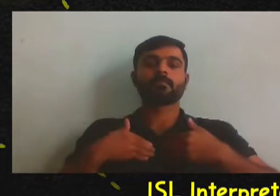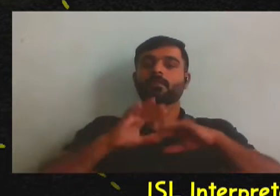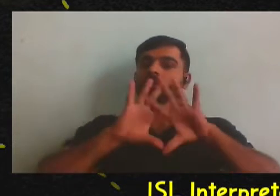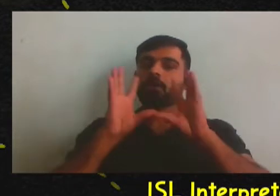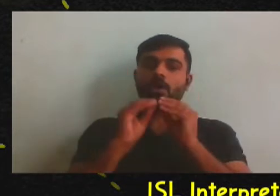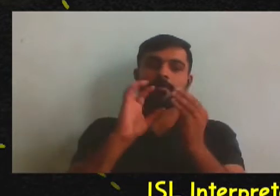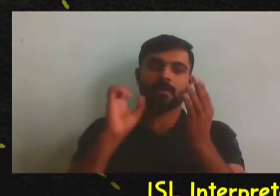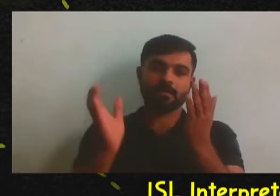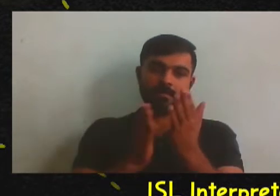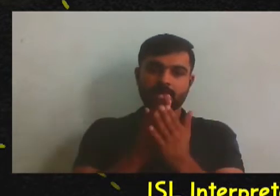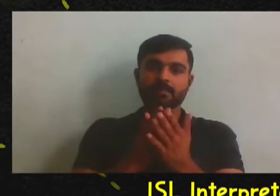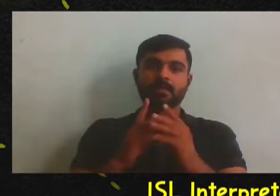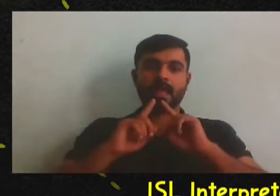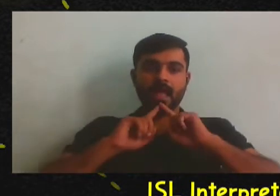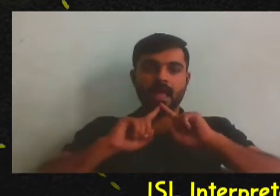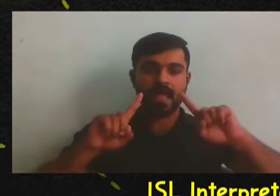on cheek now?